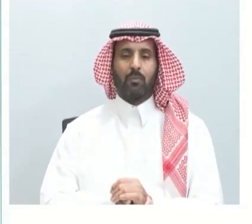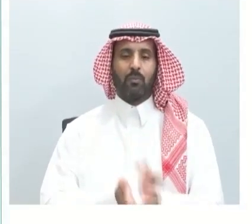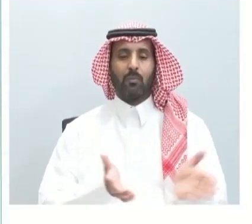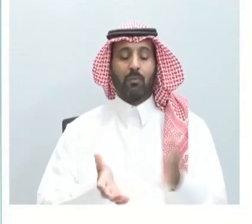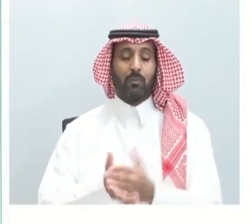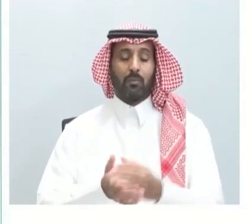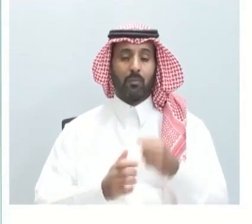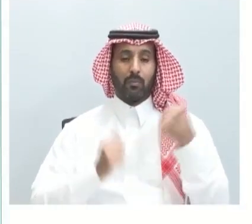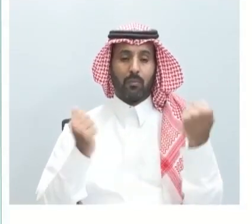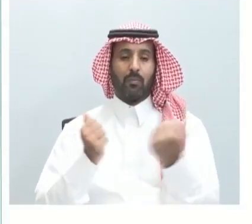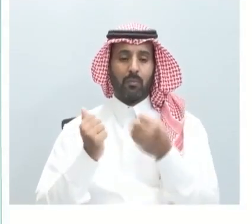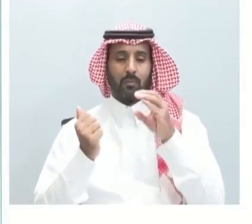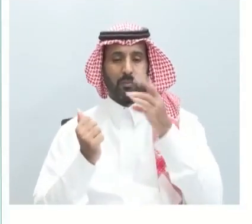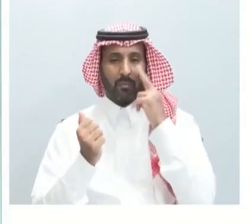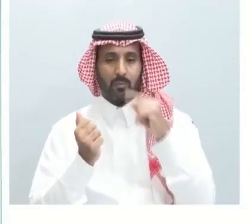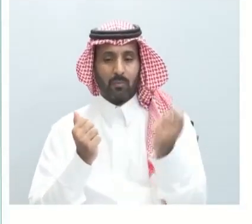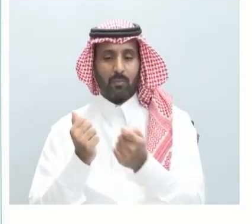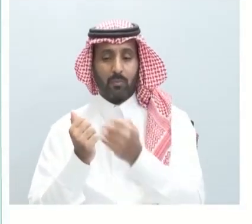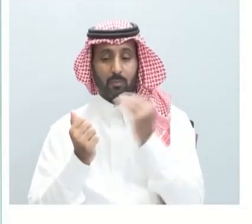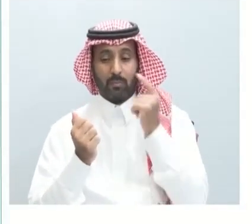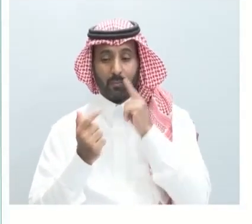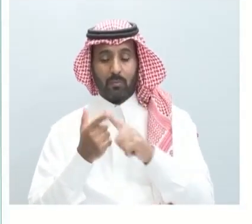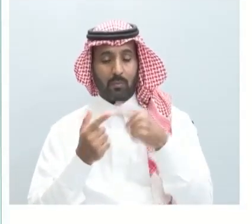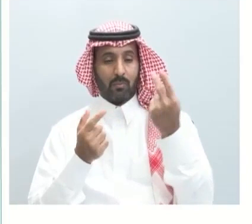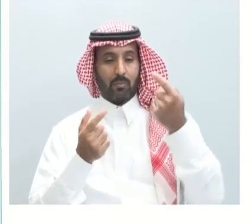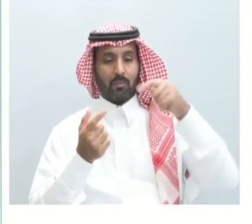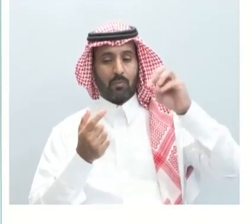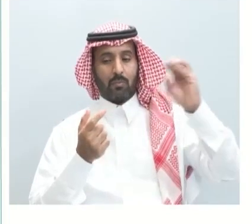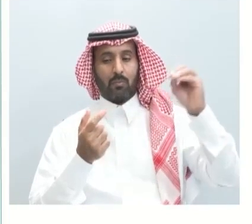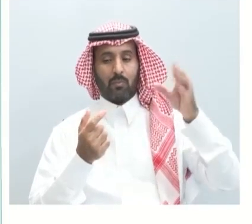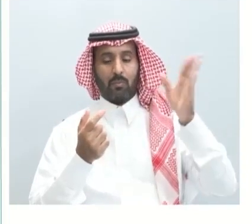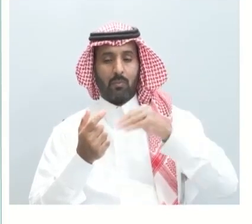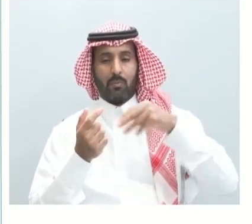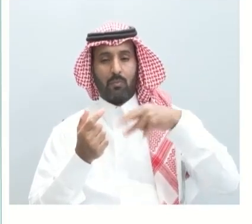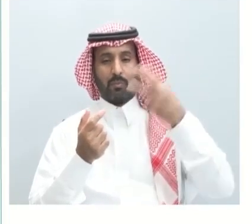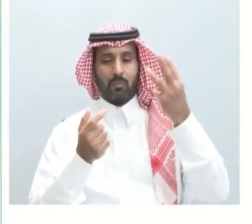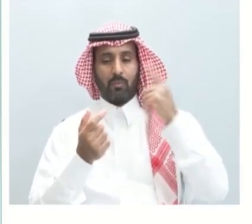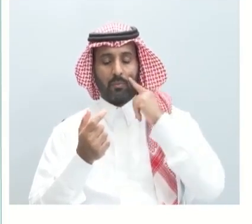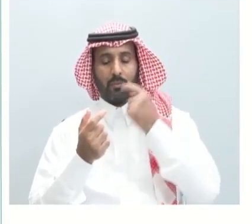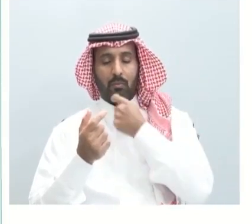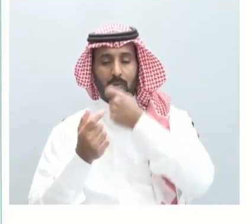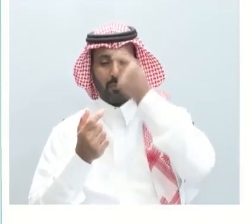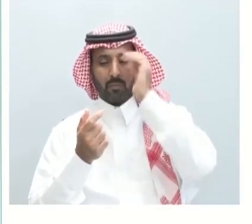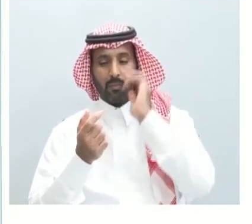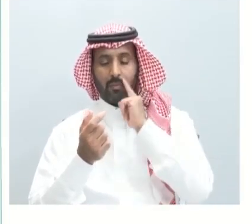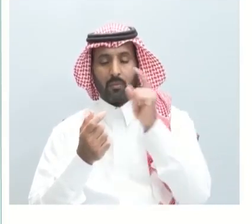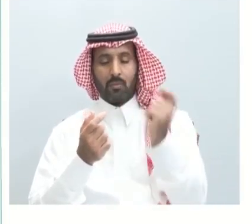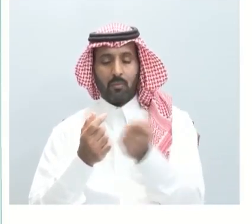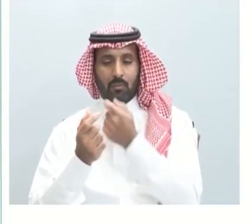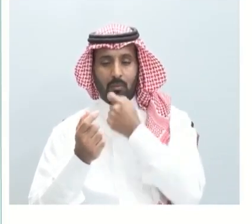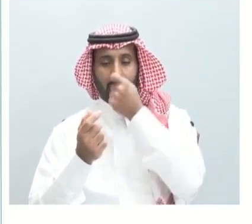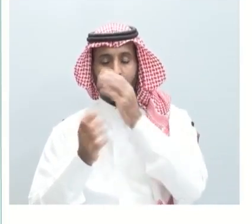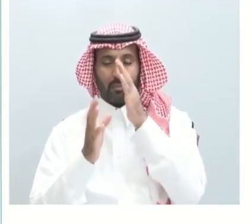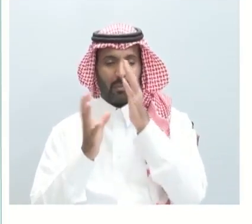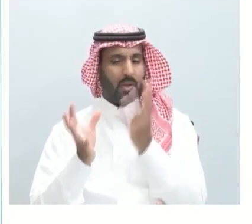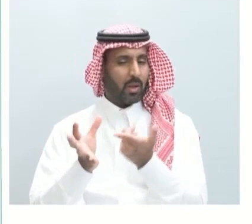here to exercise C, write sentences using two or three adjectives to describe the following things. Write